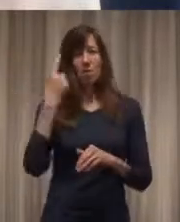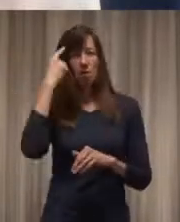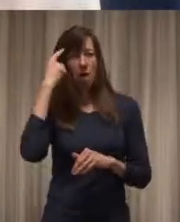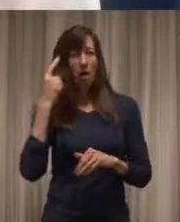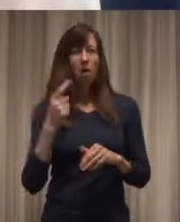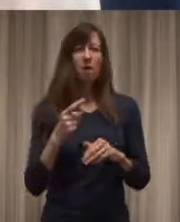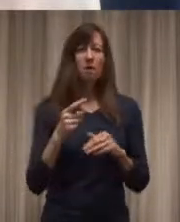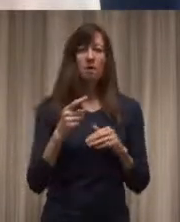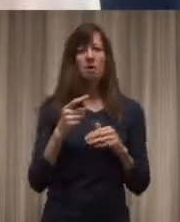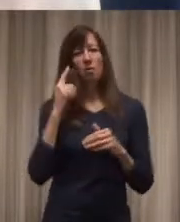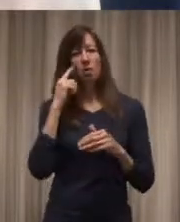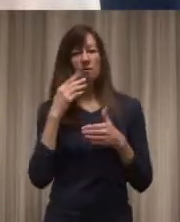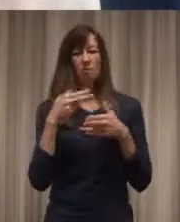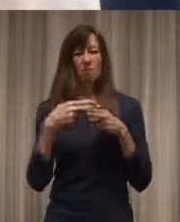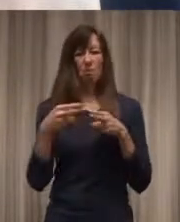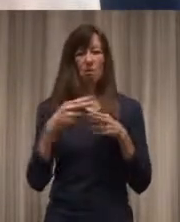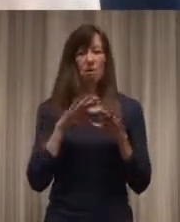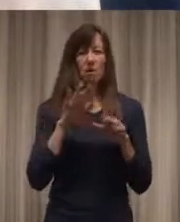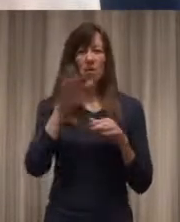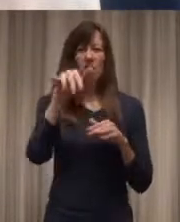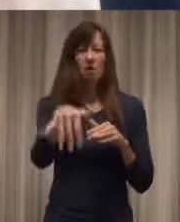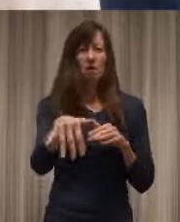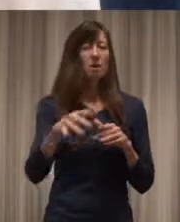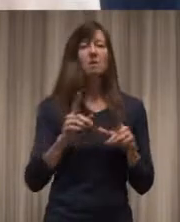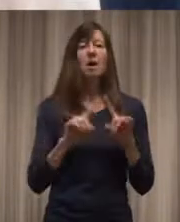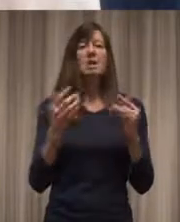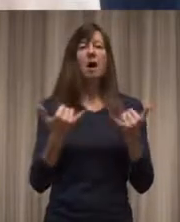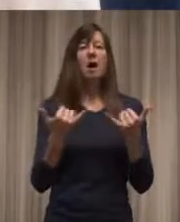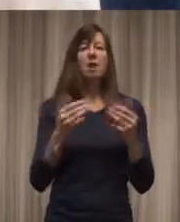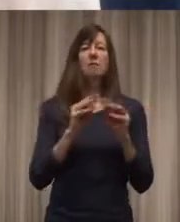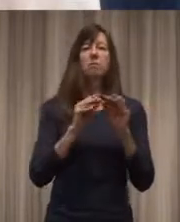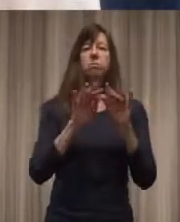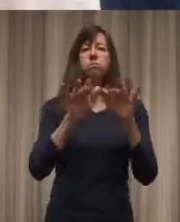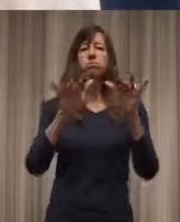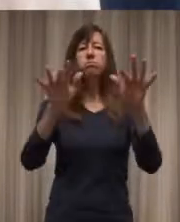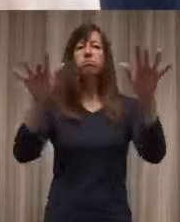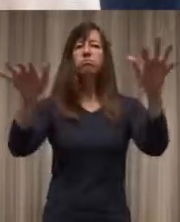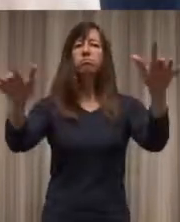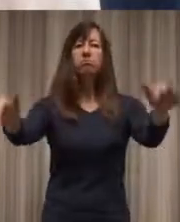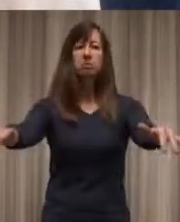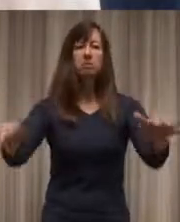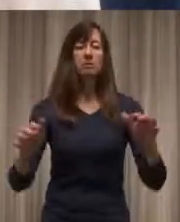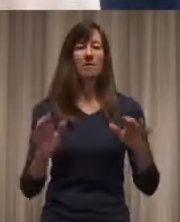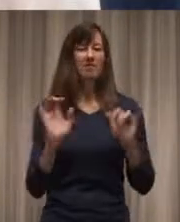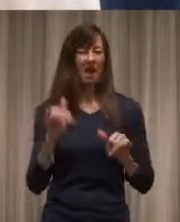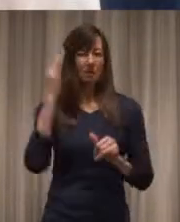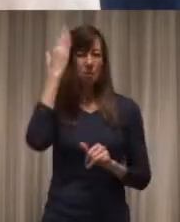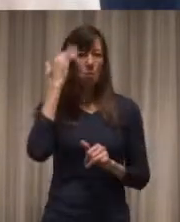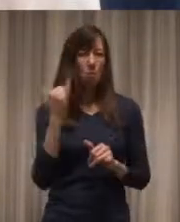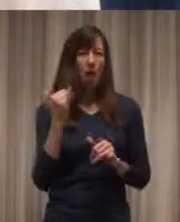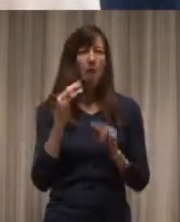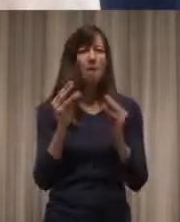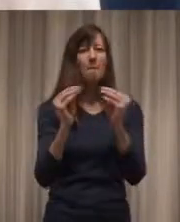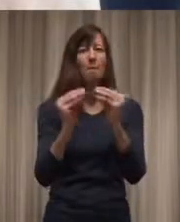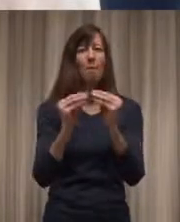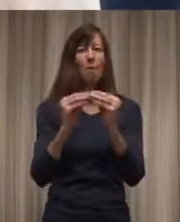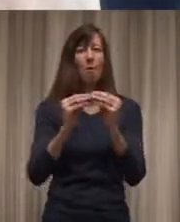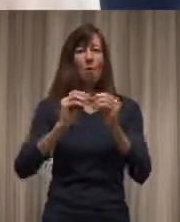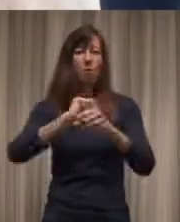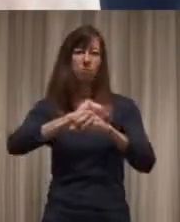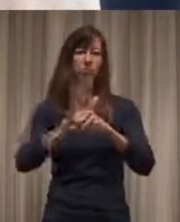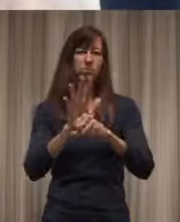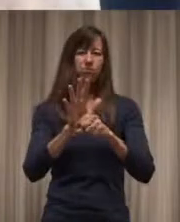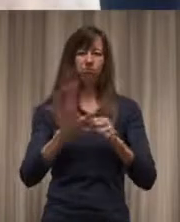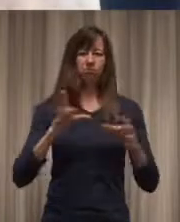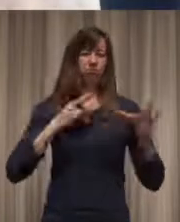up of transmission. That explains why we are seeing such high transmission rates of gatherings